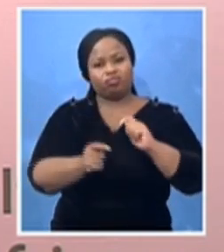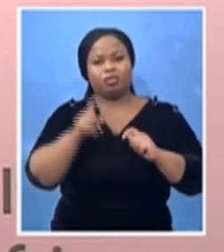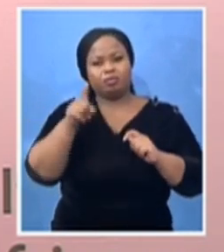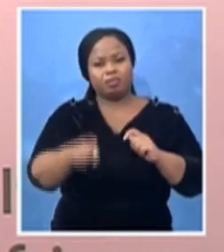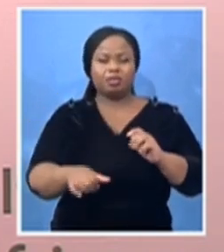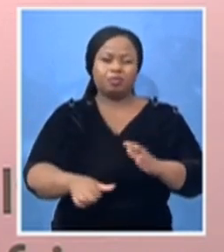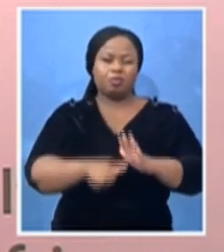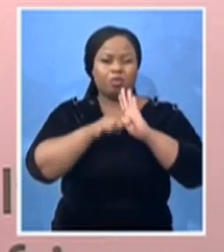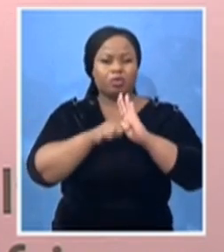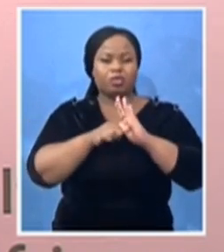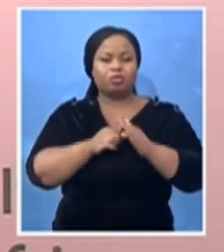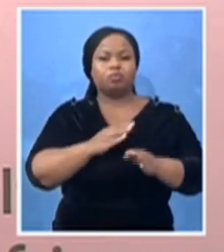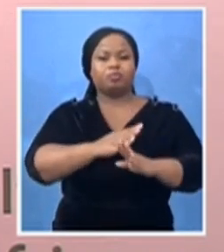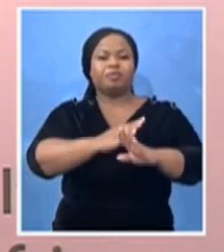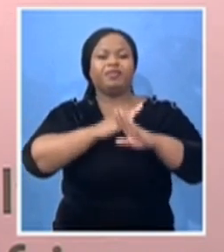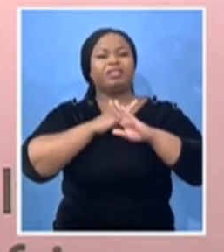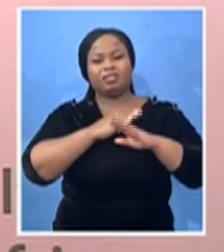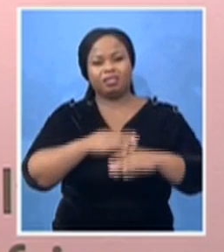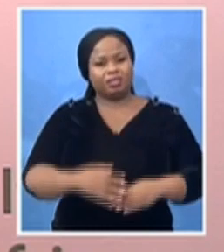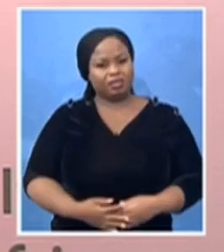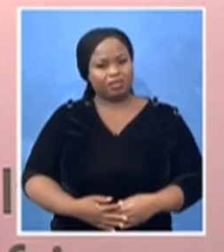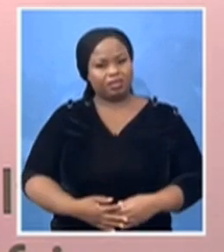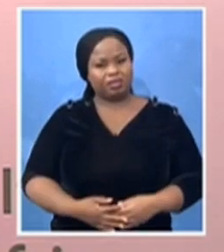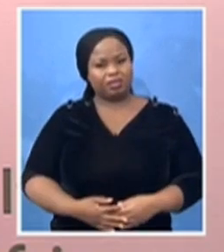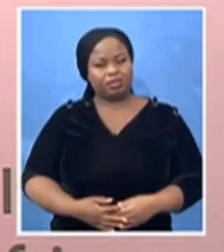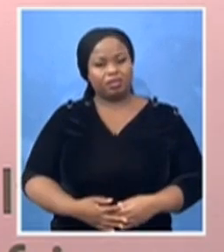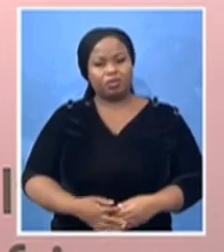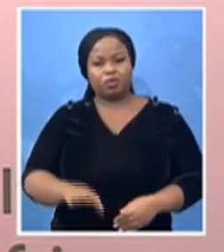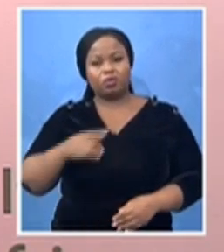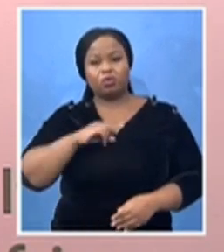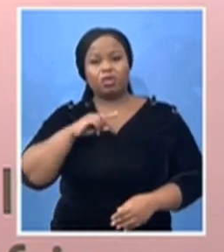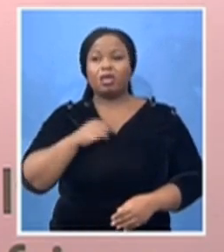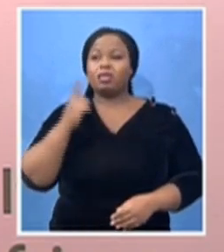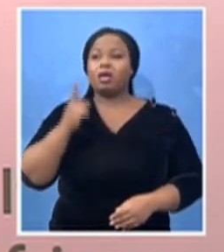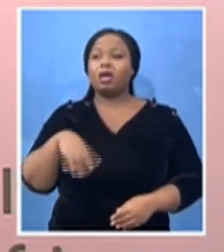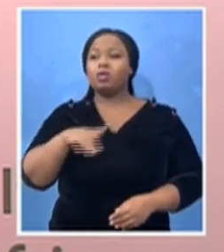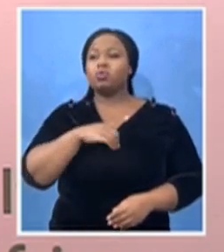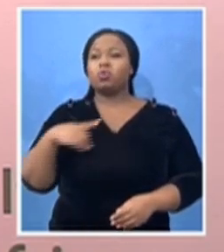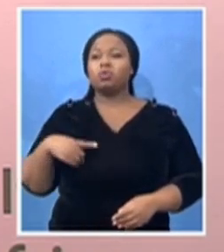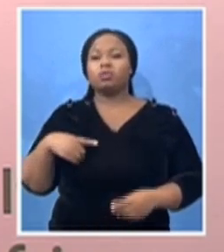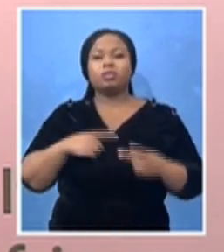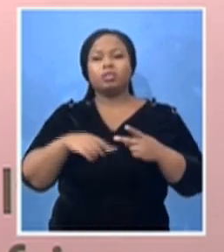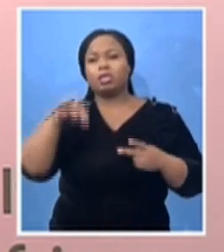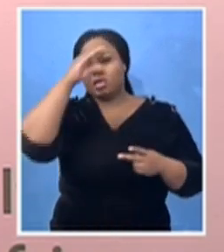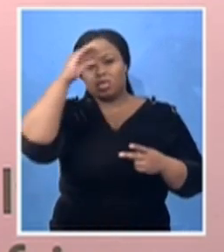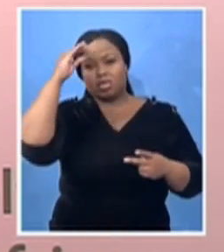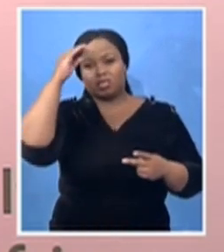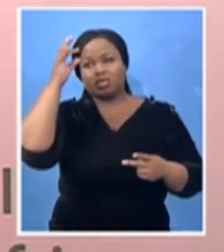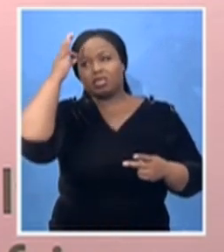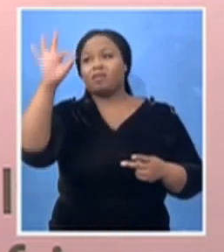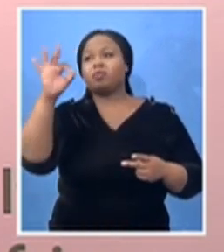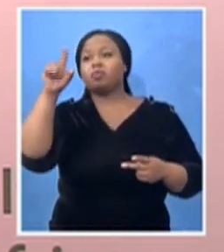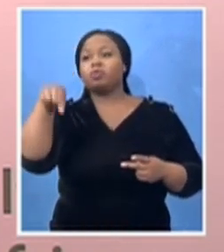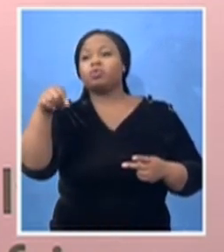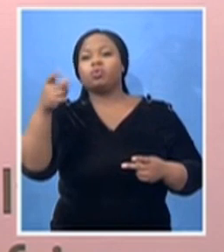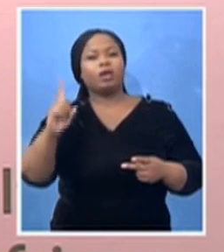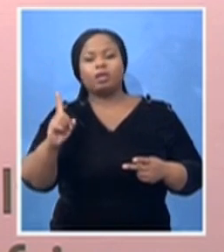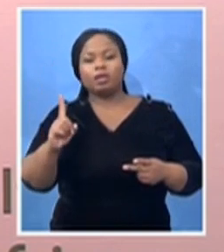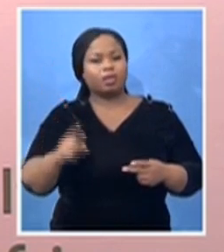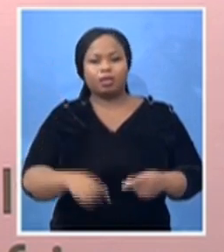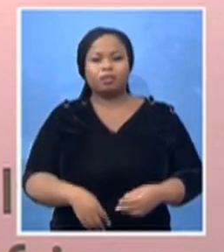be what the doctors and nurses and government can do. It is what each and every one of us as individuals are going to